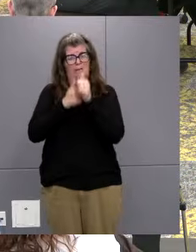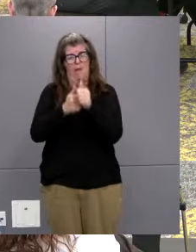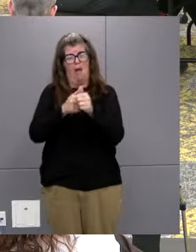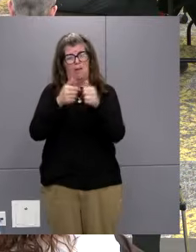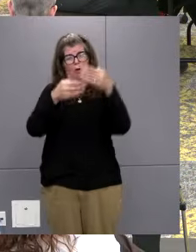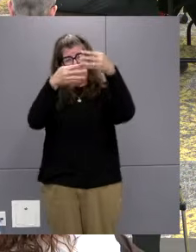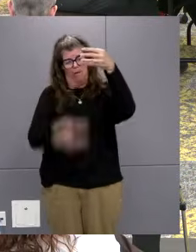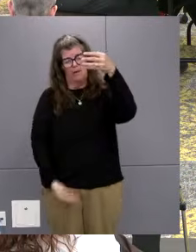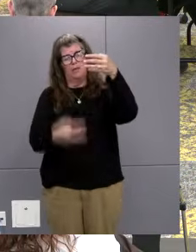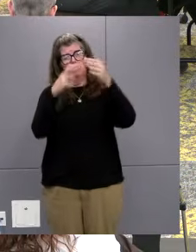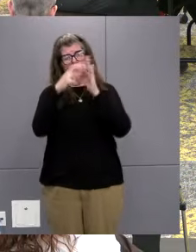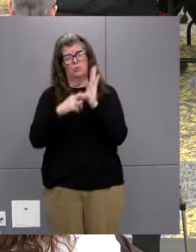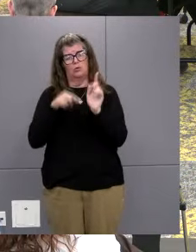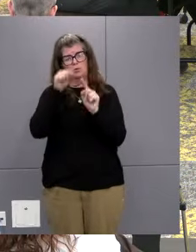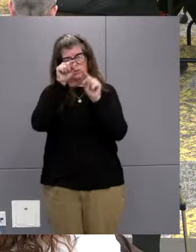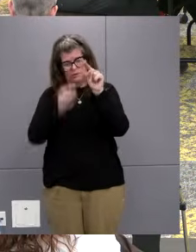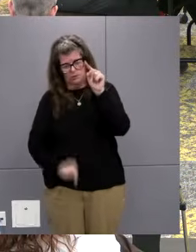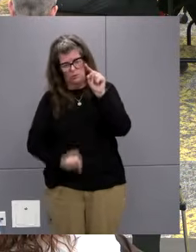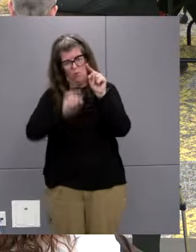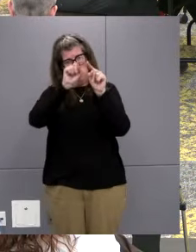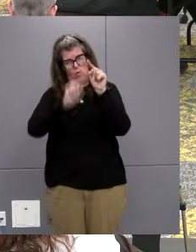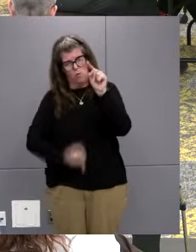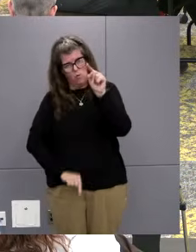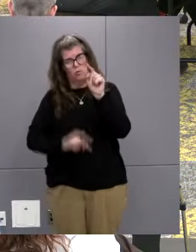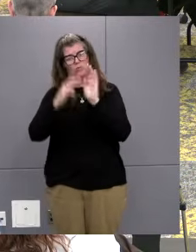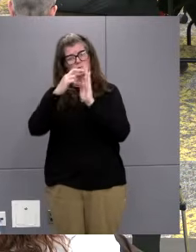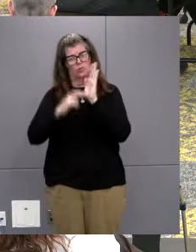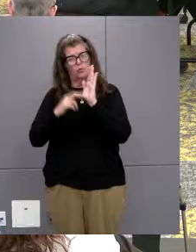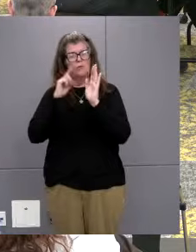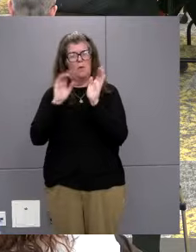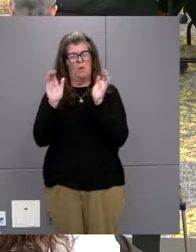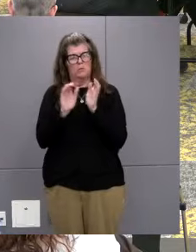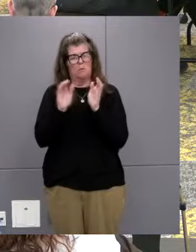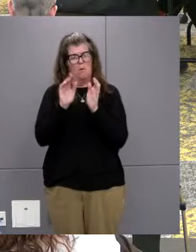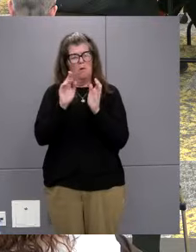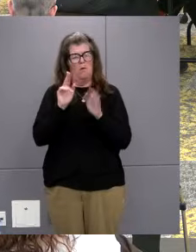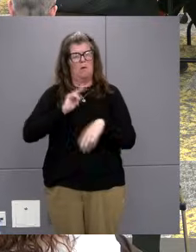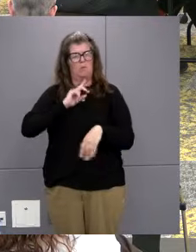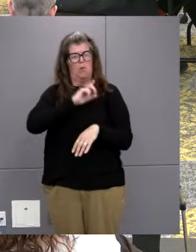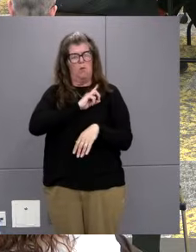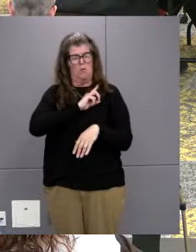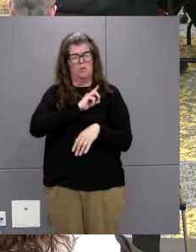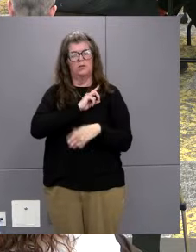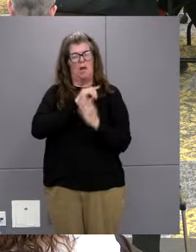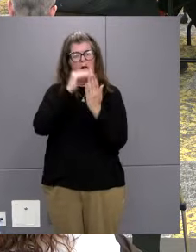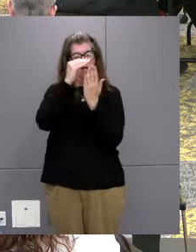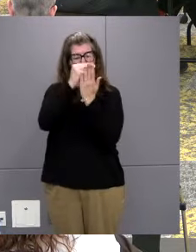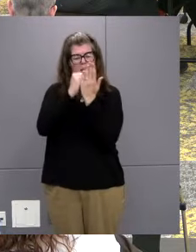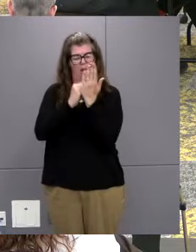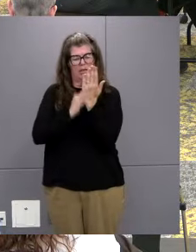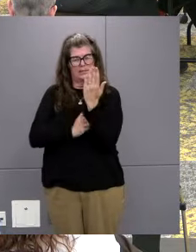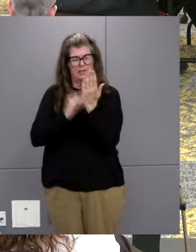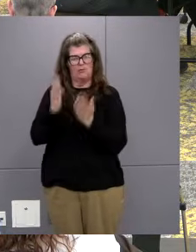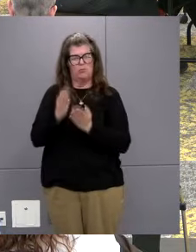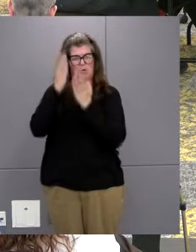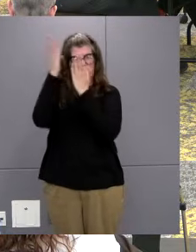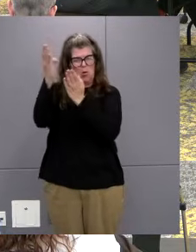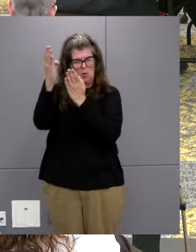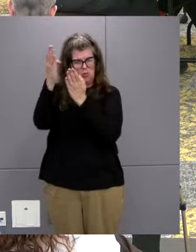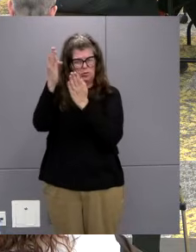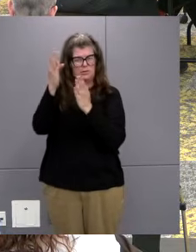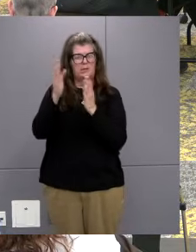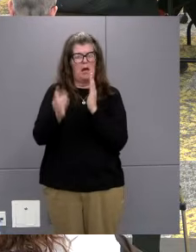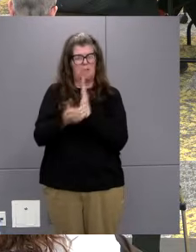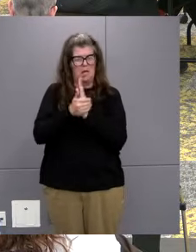And most of those rules for small boards are listed in the proposed amendment, and that is the difference.